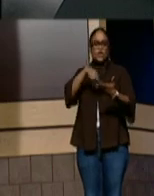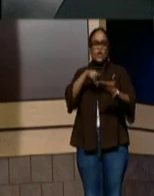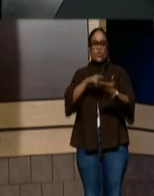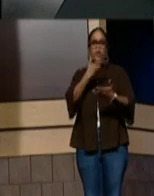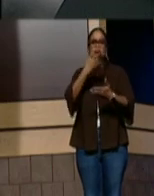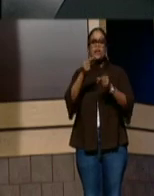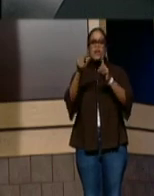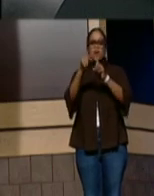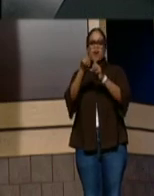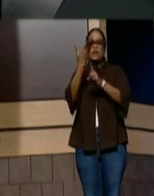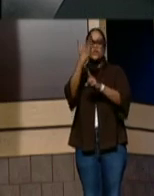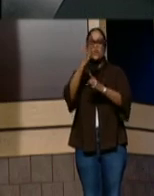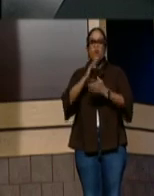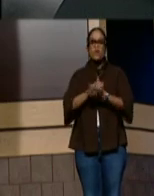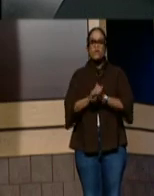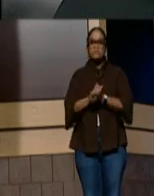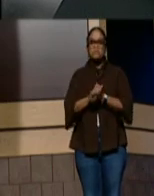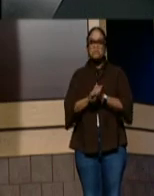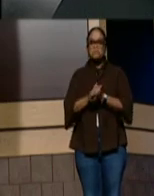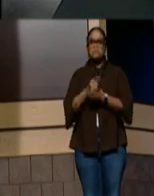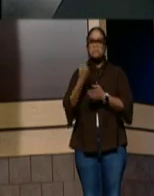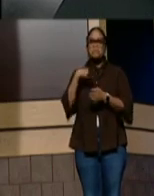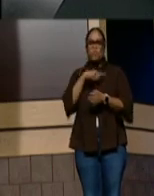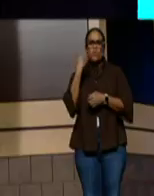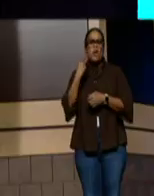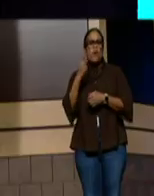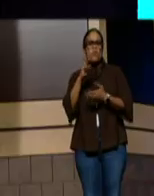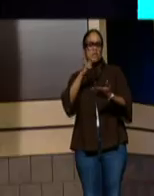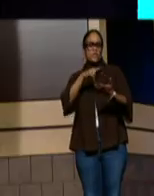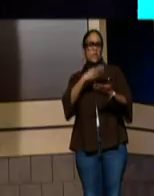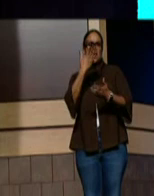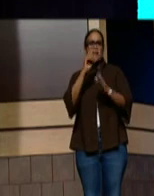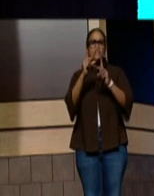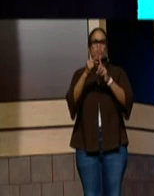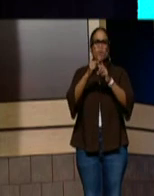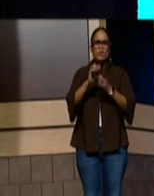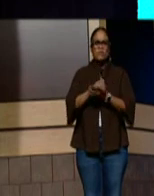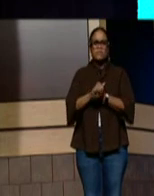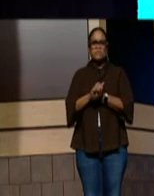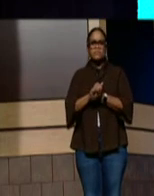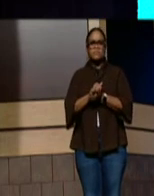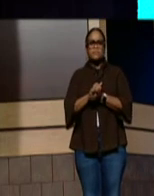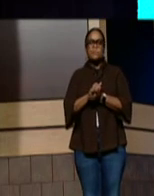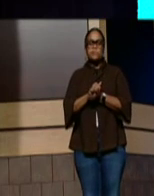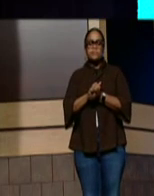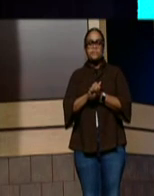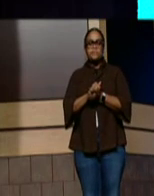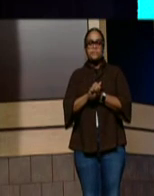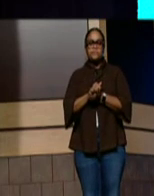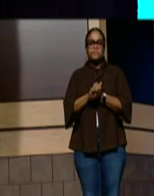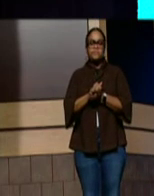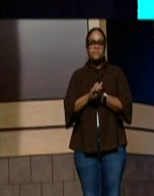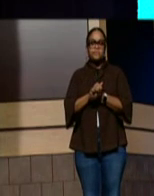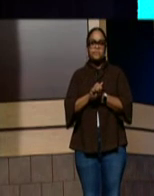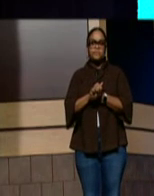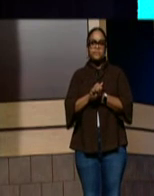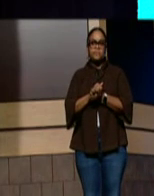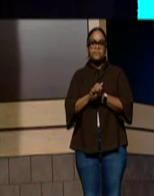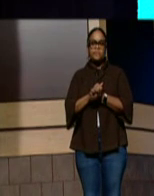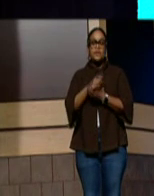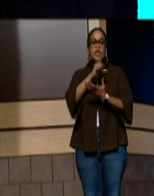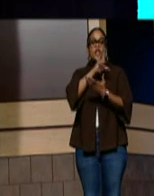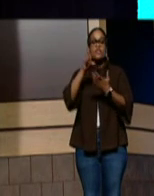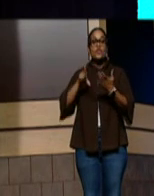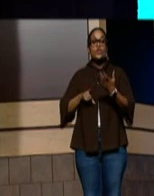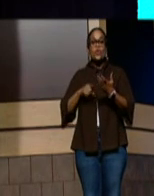confess, I said to her, I'm always believing the word of God. Yeah. You know, I think, and I struggle with this, you know, the Lord